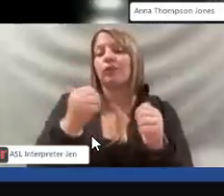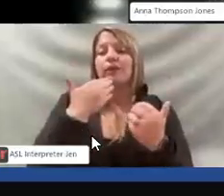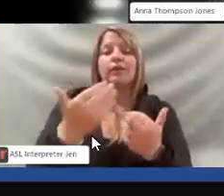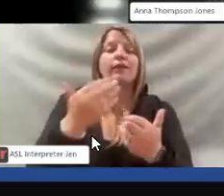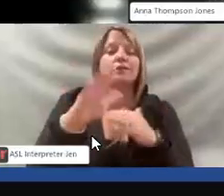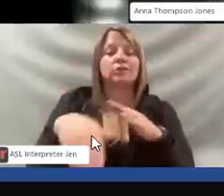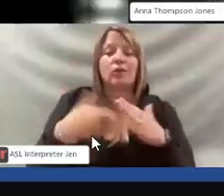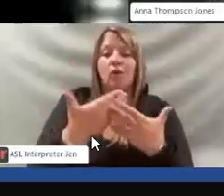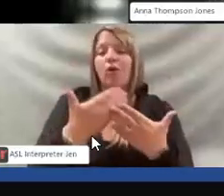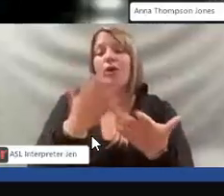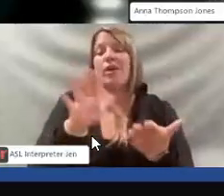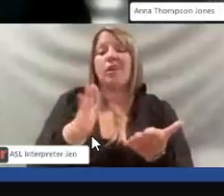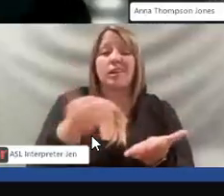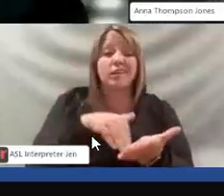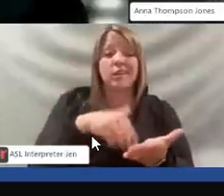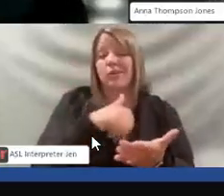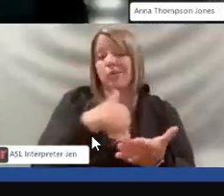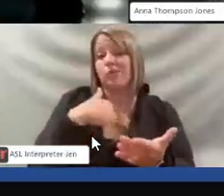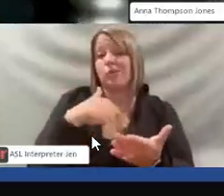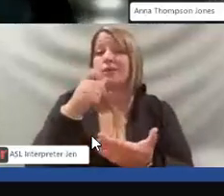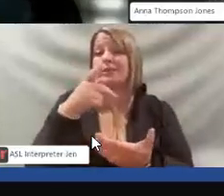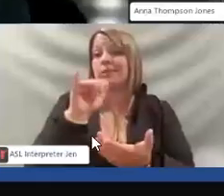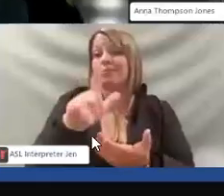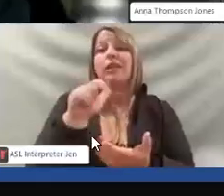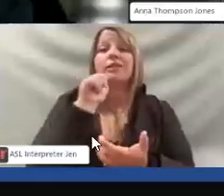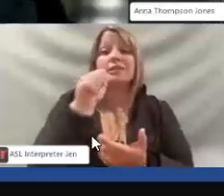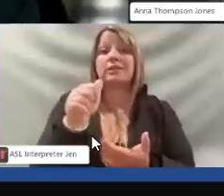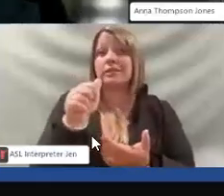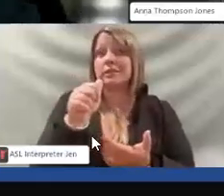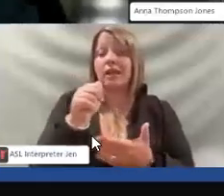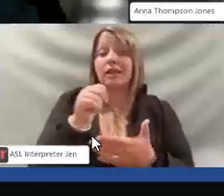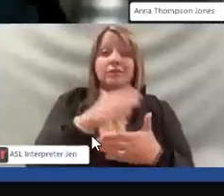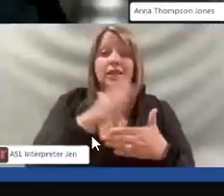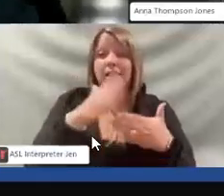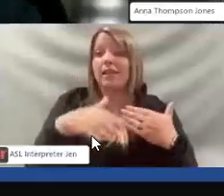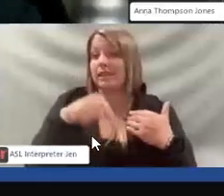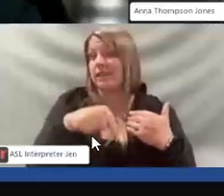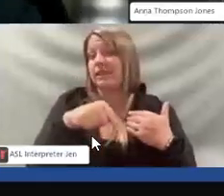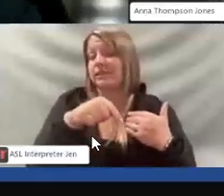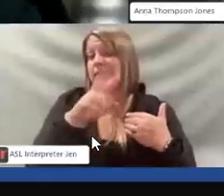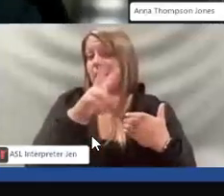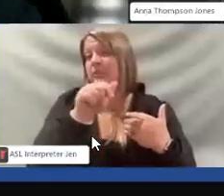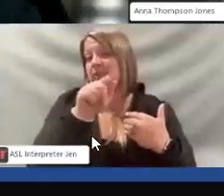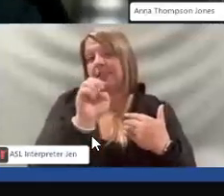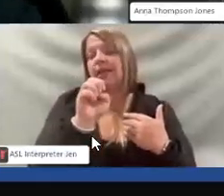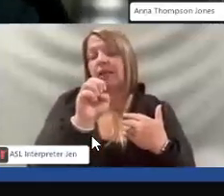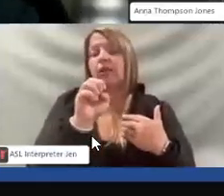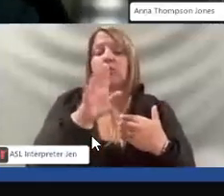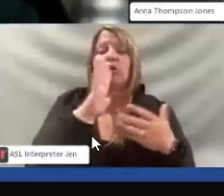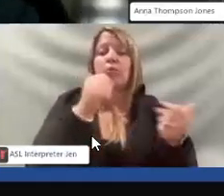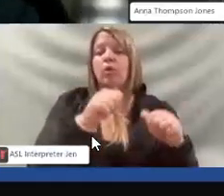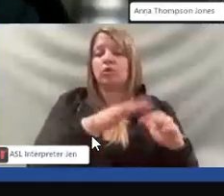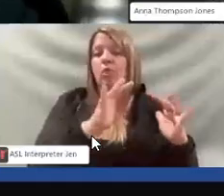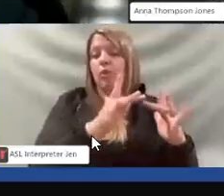everybody. And again, we will, the spill is up, and then this cap update will be posted on the website as well, so people can see